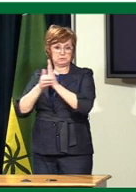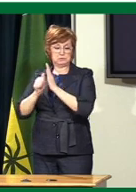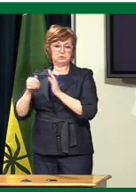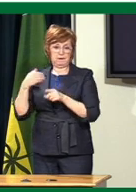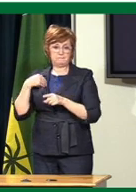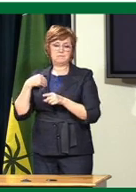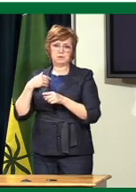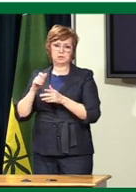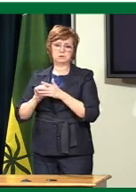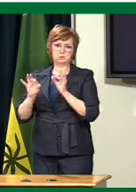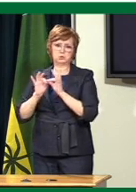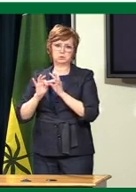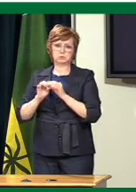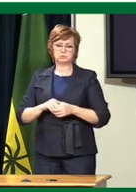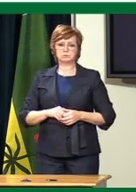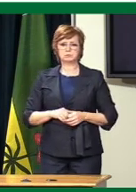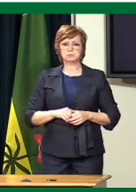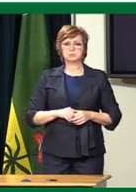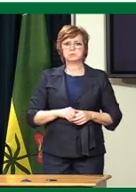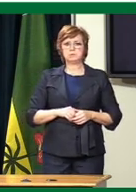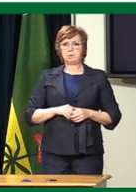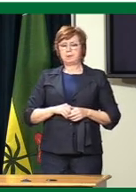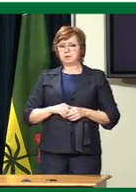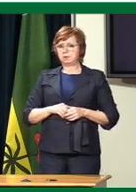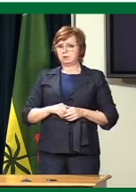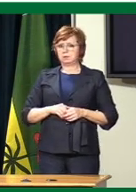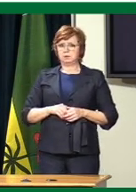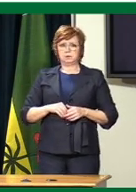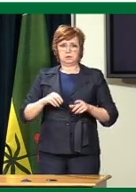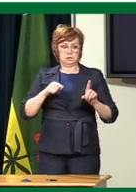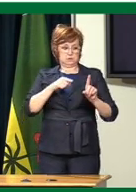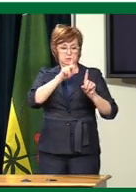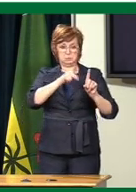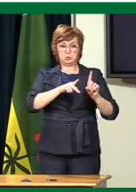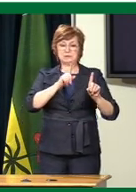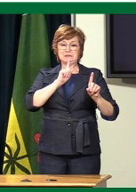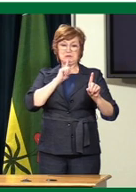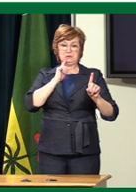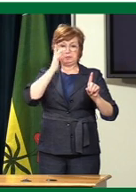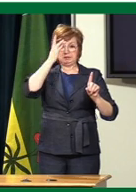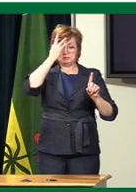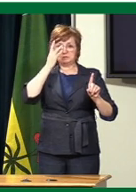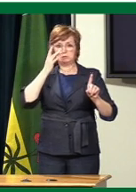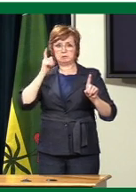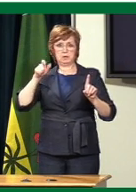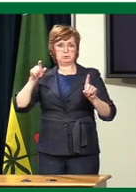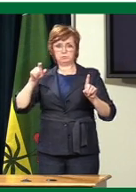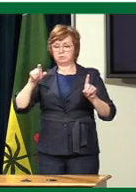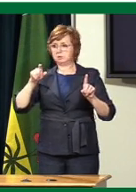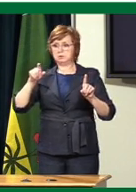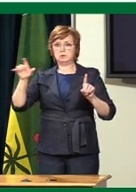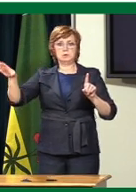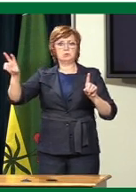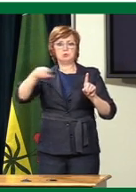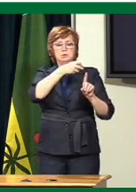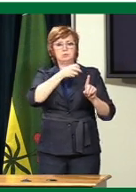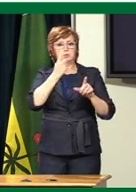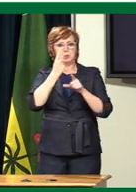will redirect resources to care for the sickest individuals, and if that happens to be a high level, a number of admissions